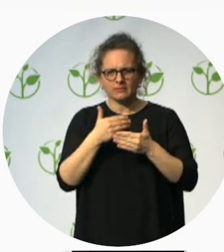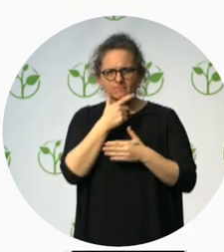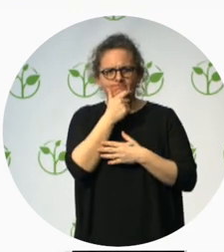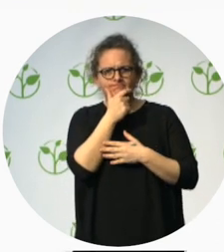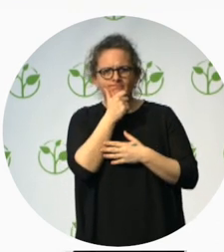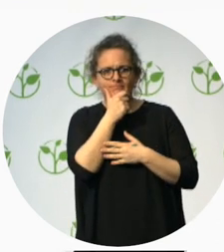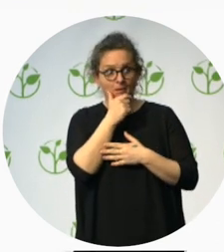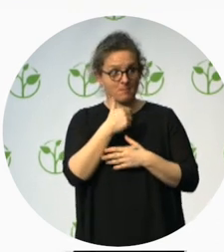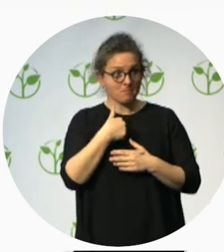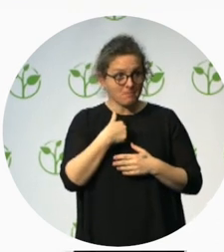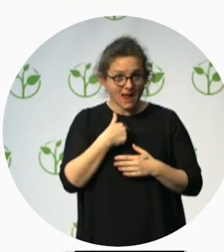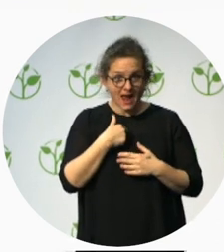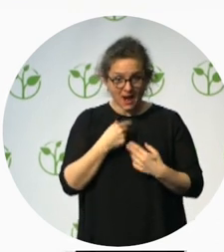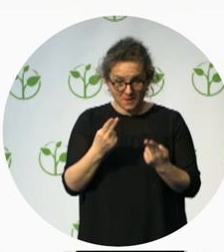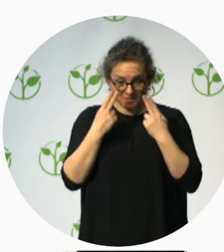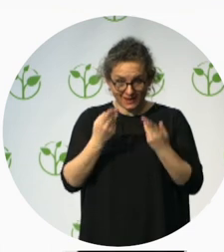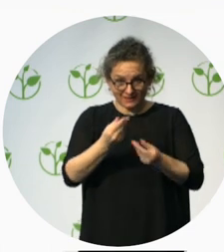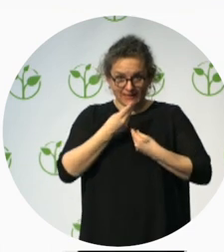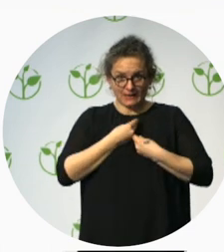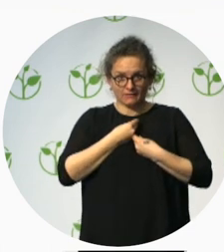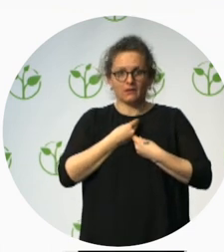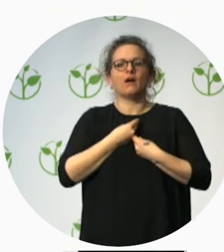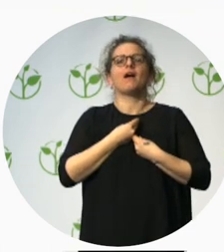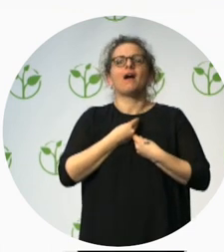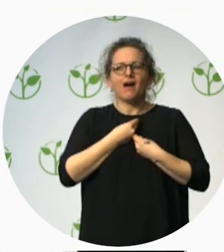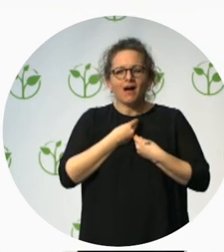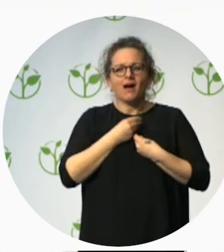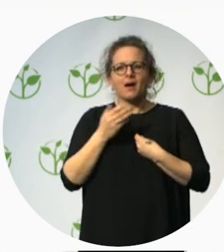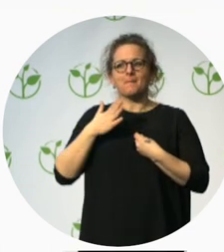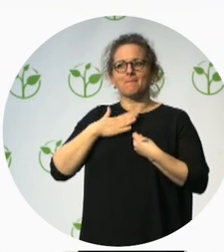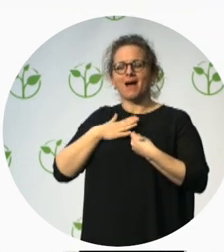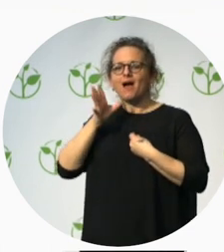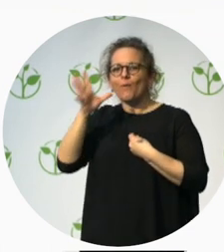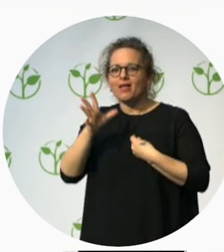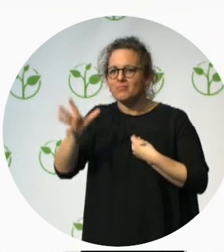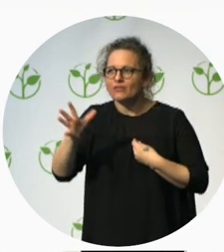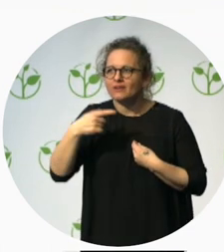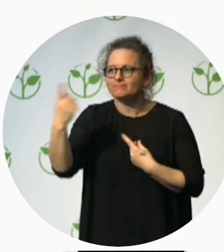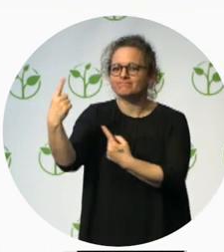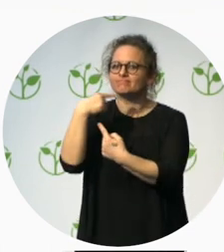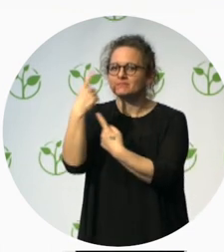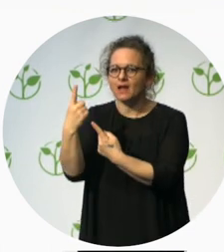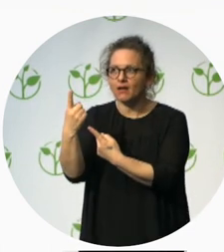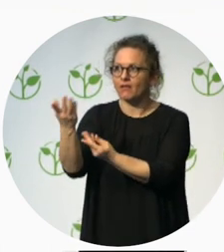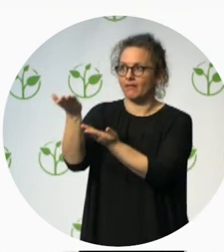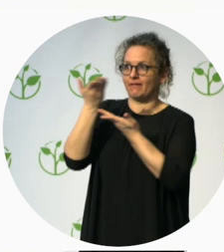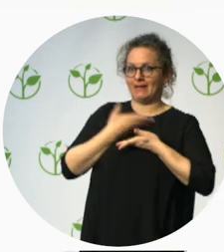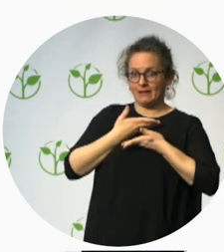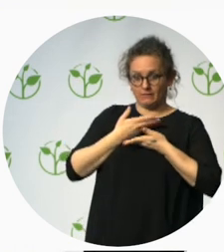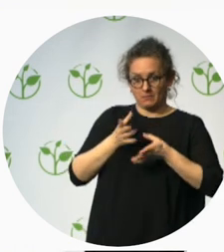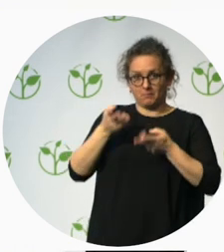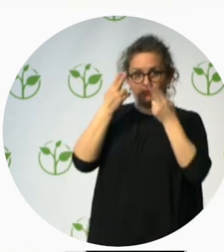grandmom were able to ensure I received an education at my young age rather than a husband.